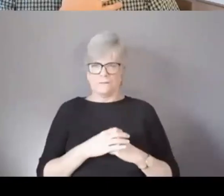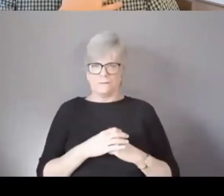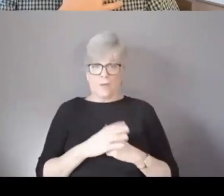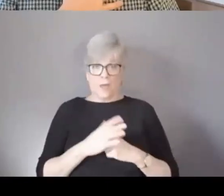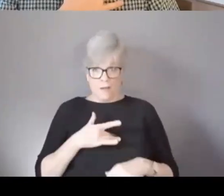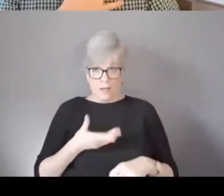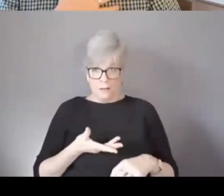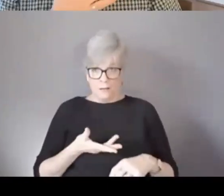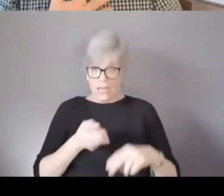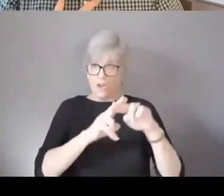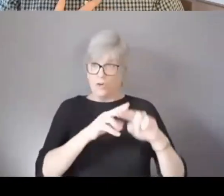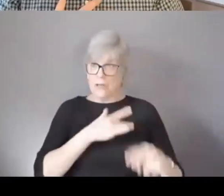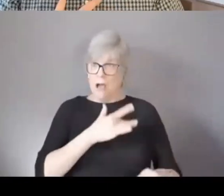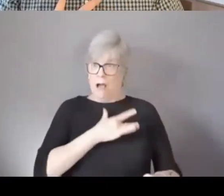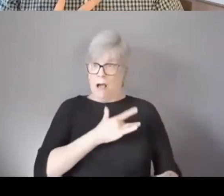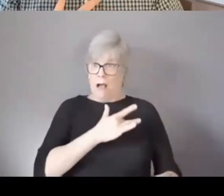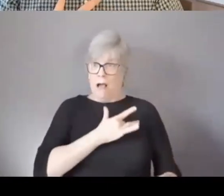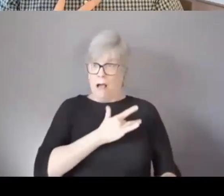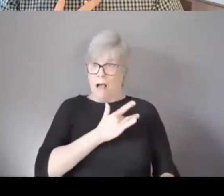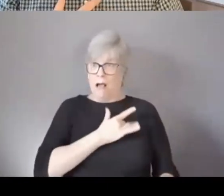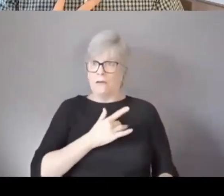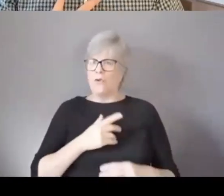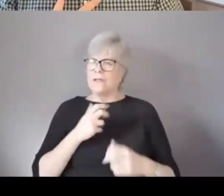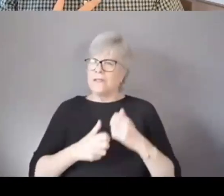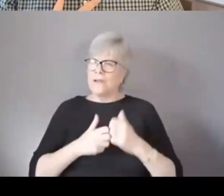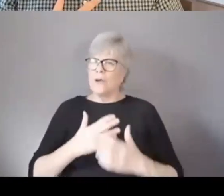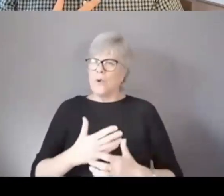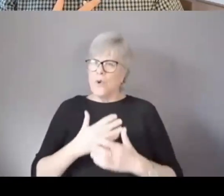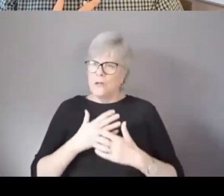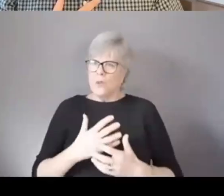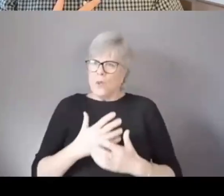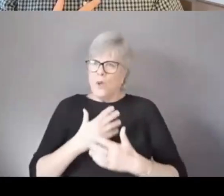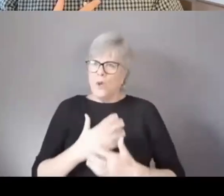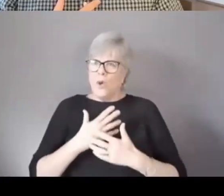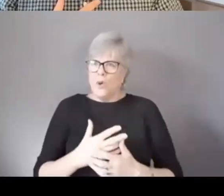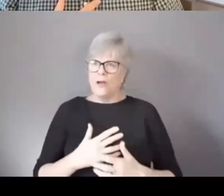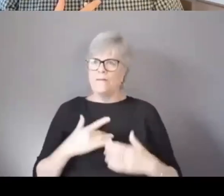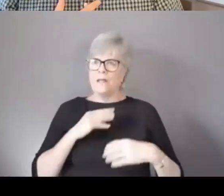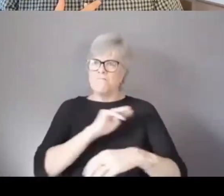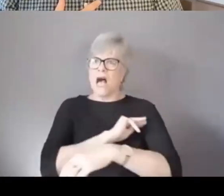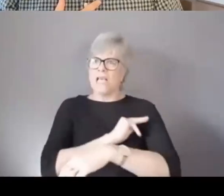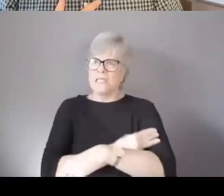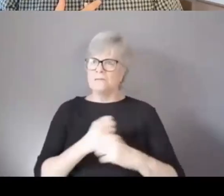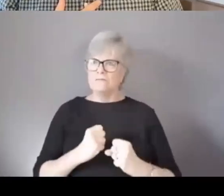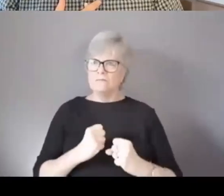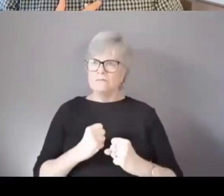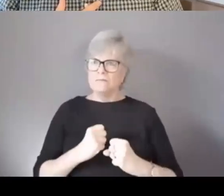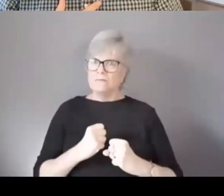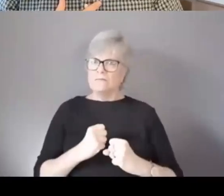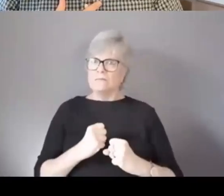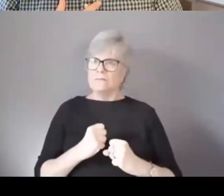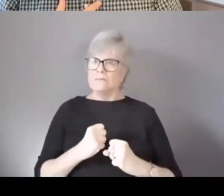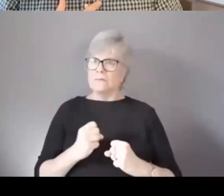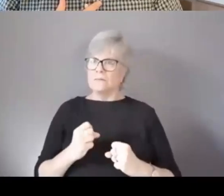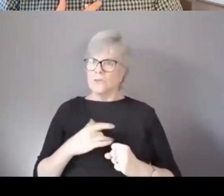increased heartbeat, difficulty breathing, feeling your muscles get tense anytime you felt fearful